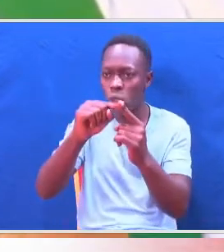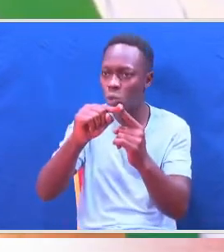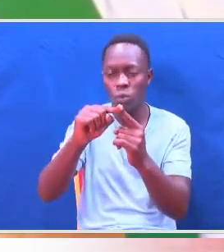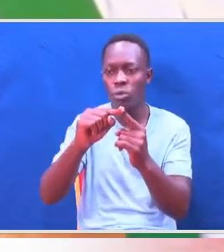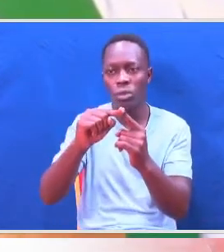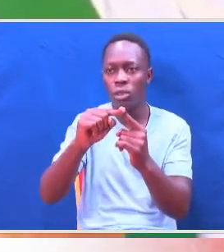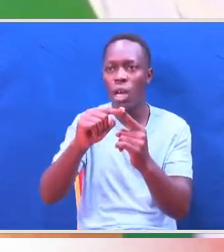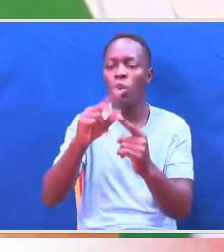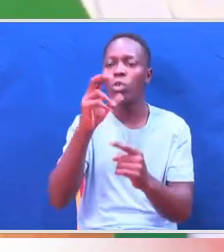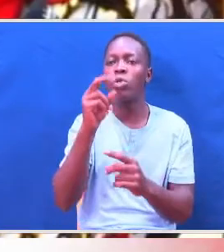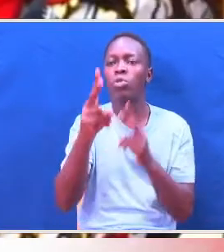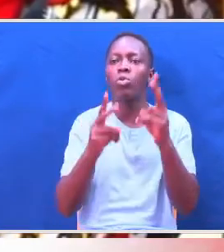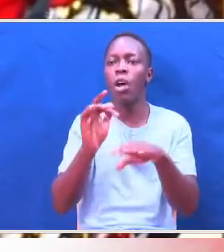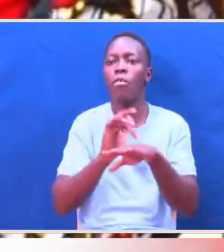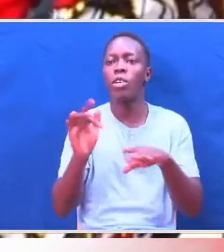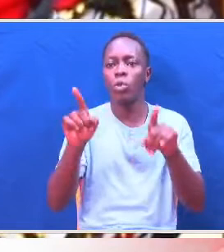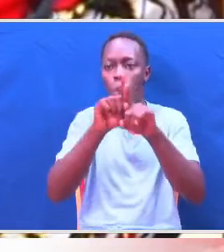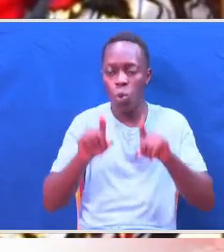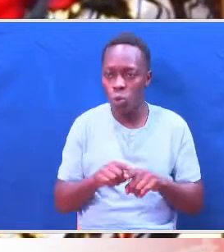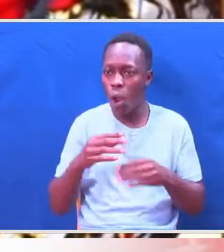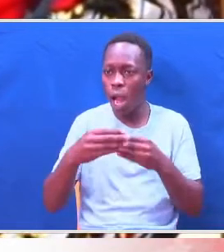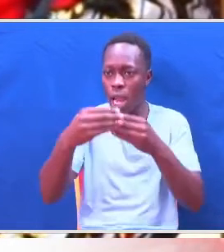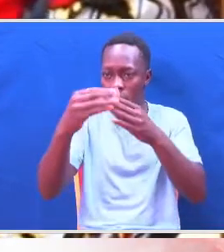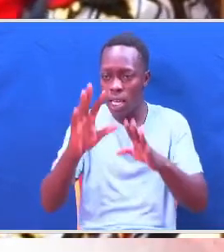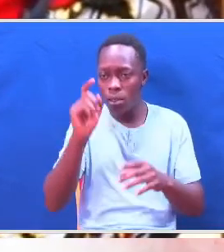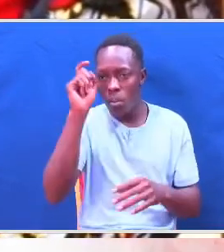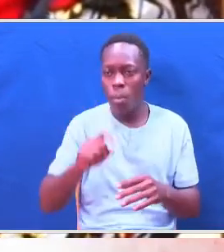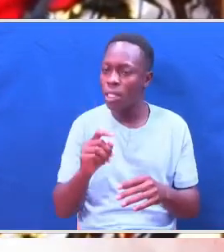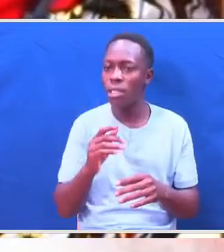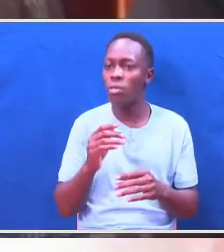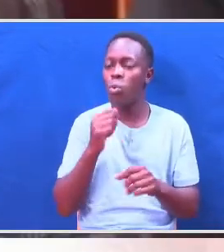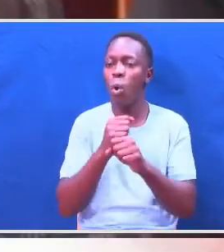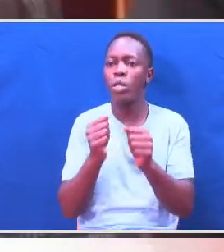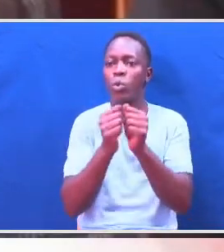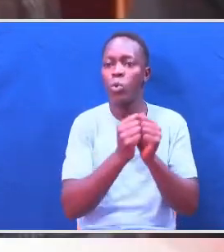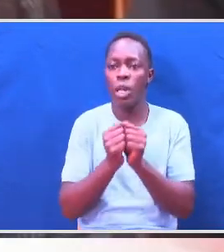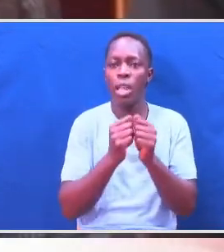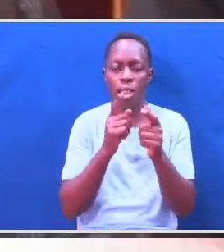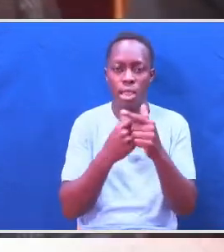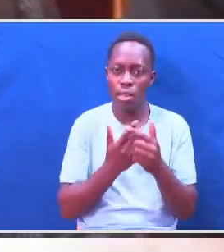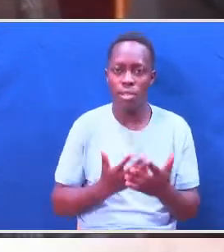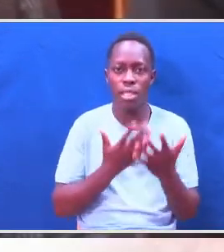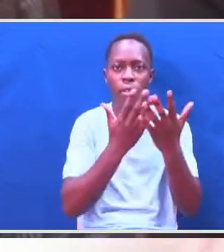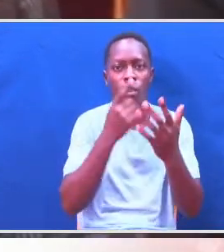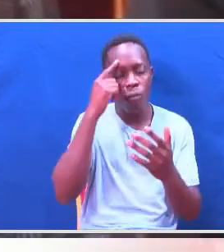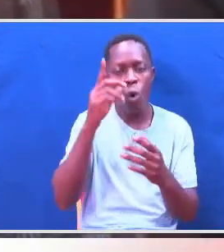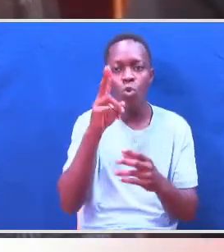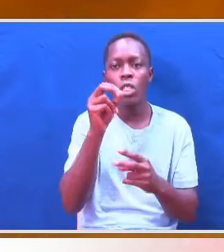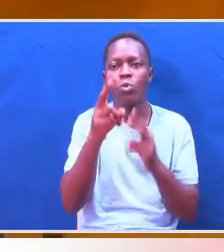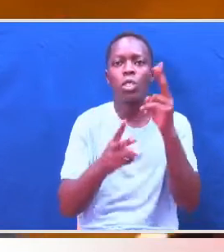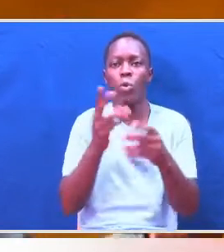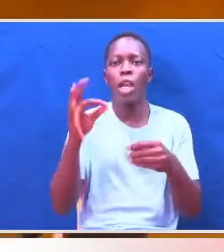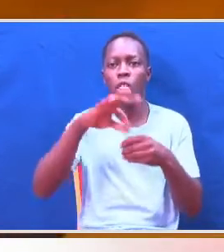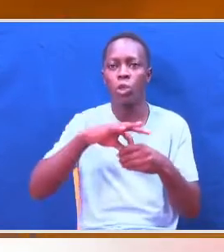come 2022, adding that the leaders have to propose to work together and deliver a win in the forthcoming general